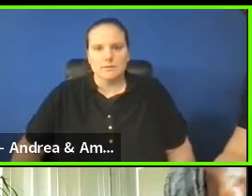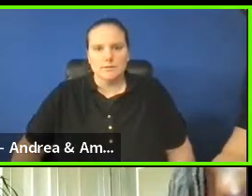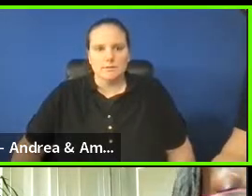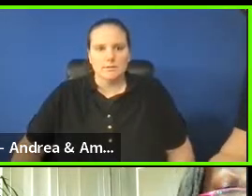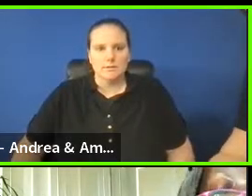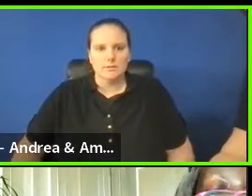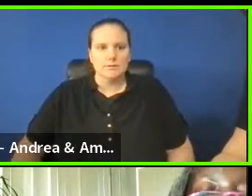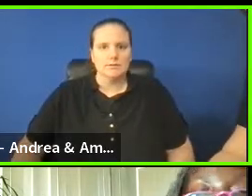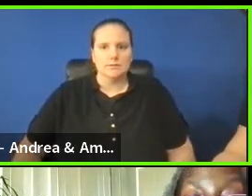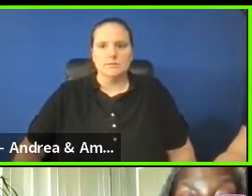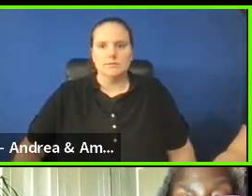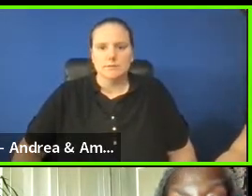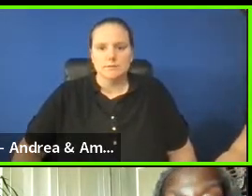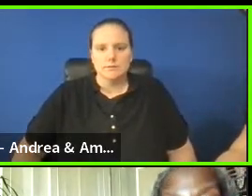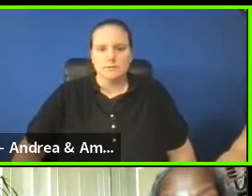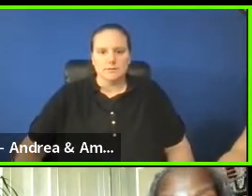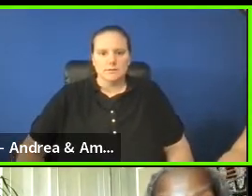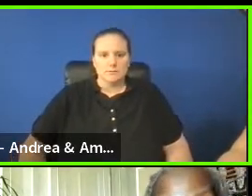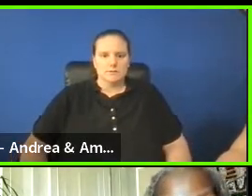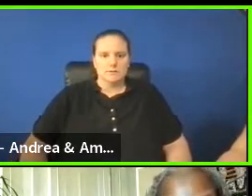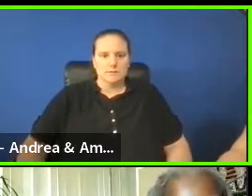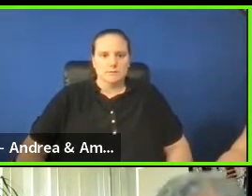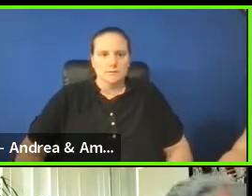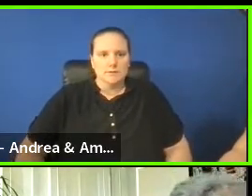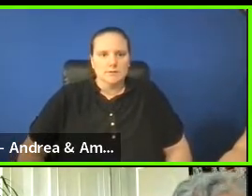What happened to it?